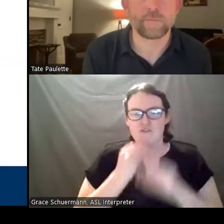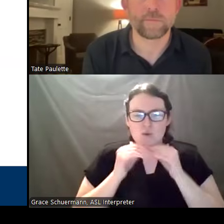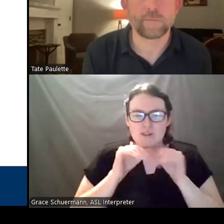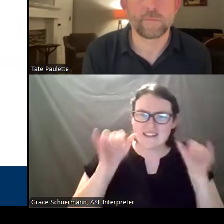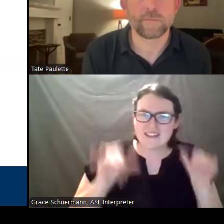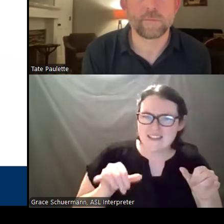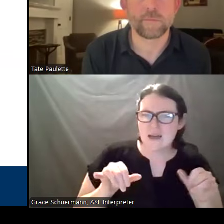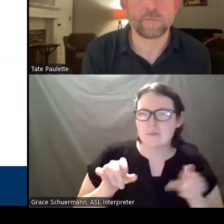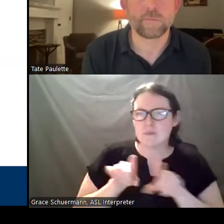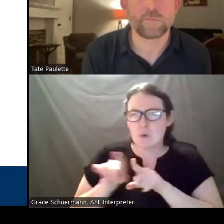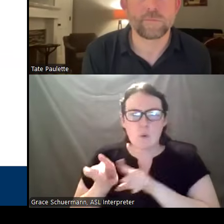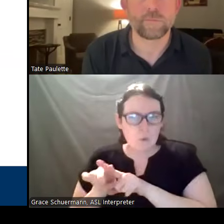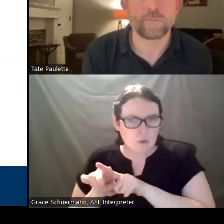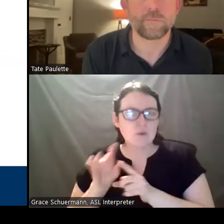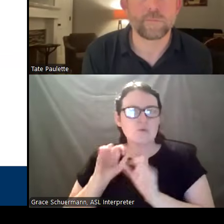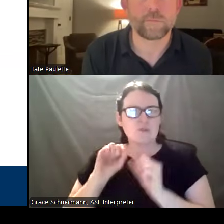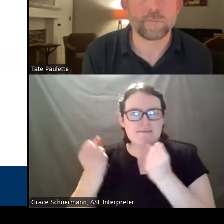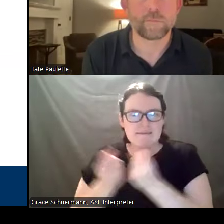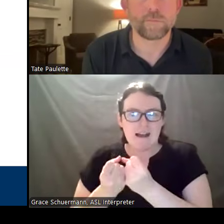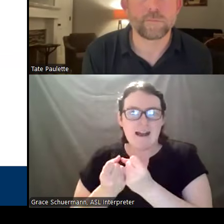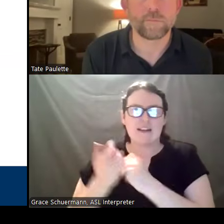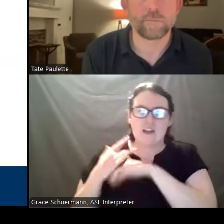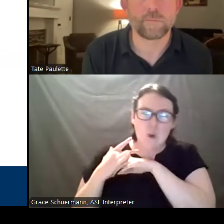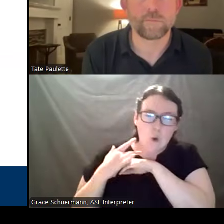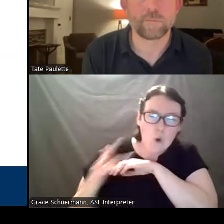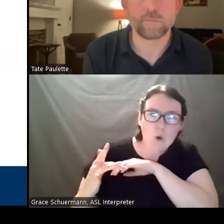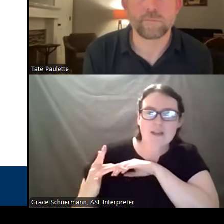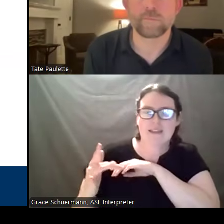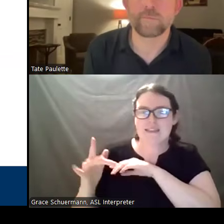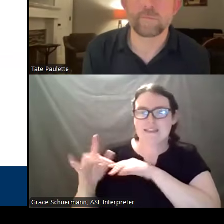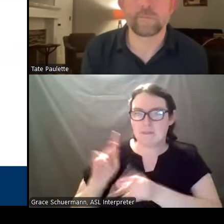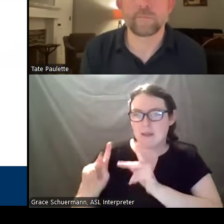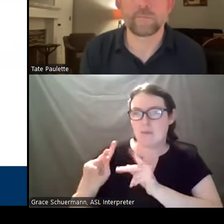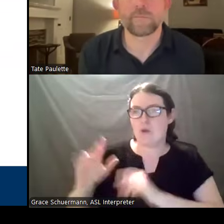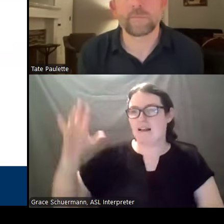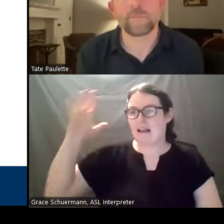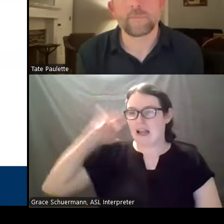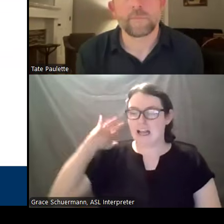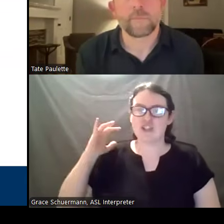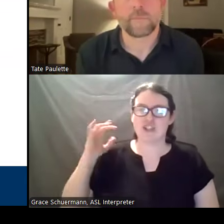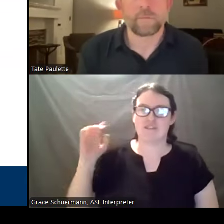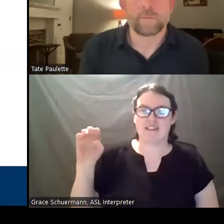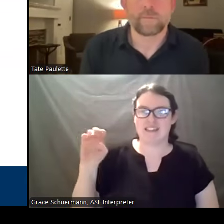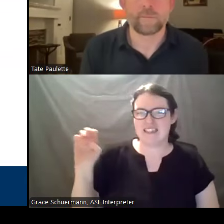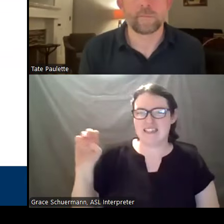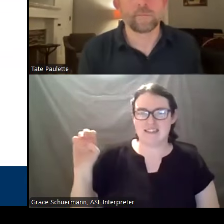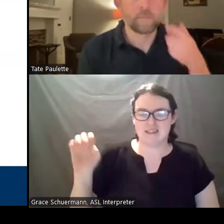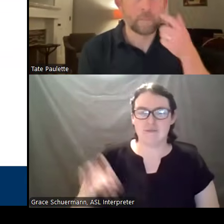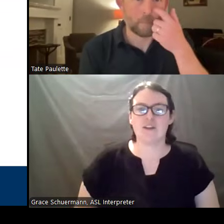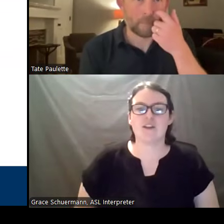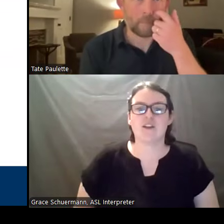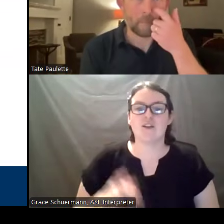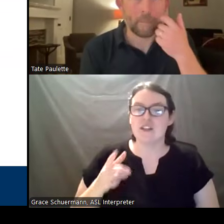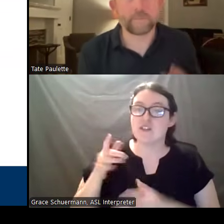well as the societies of some of the earliest polities and cities of the ancient Near East. He has